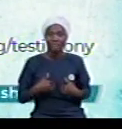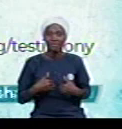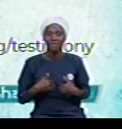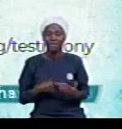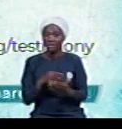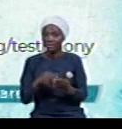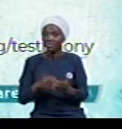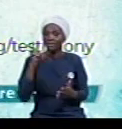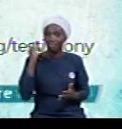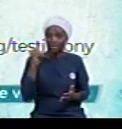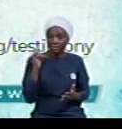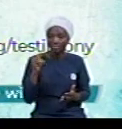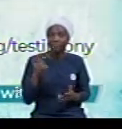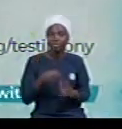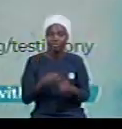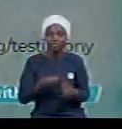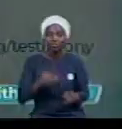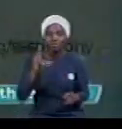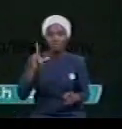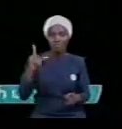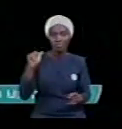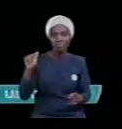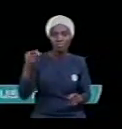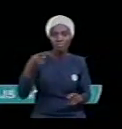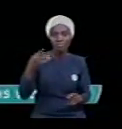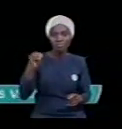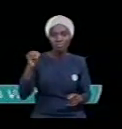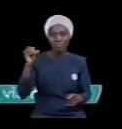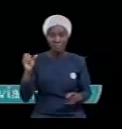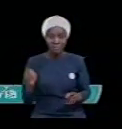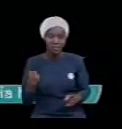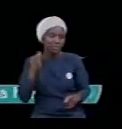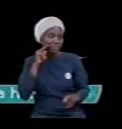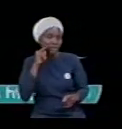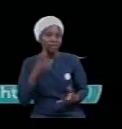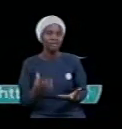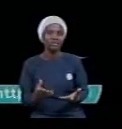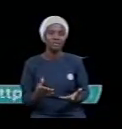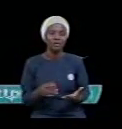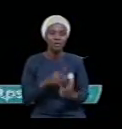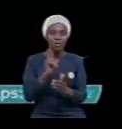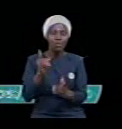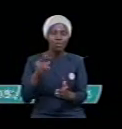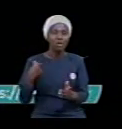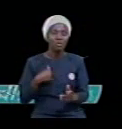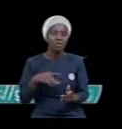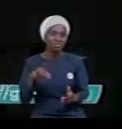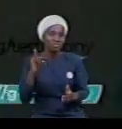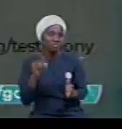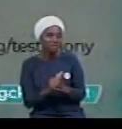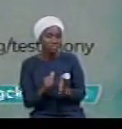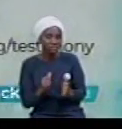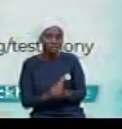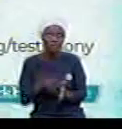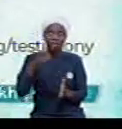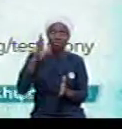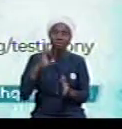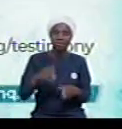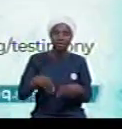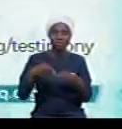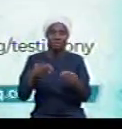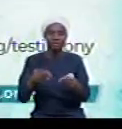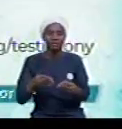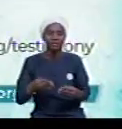testimony from Lagos Ejibo, where it is confirmed that God is giving special gifts to his